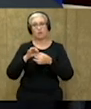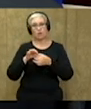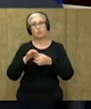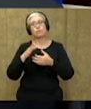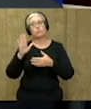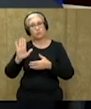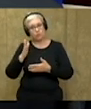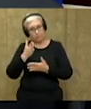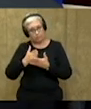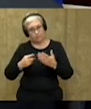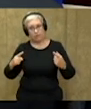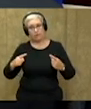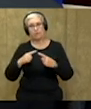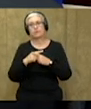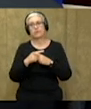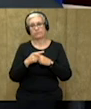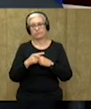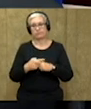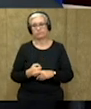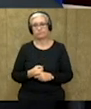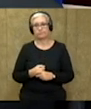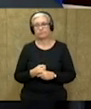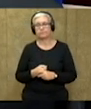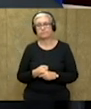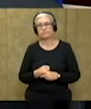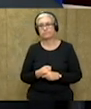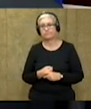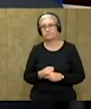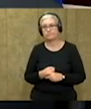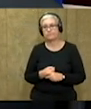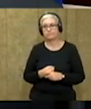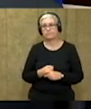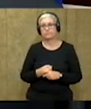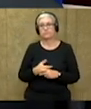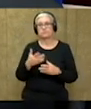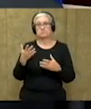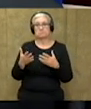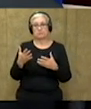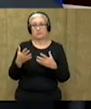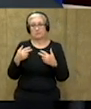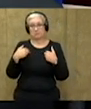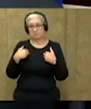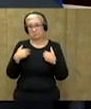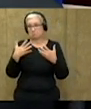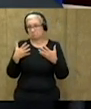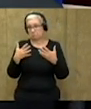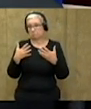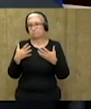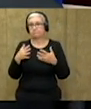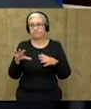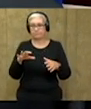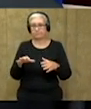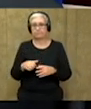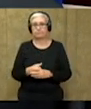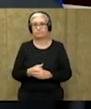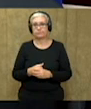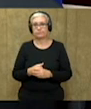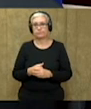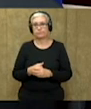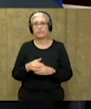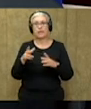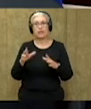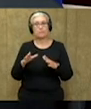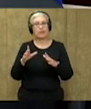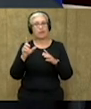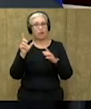some areas of the conversation or of the conflict that perhaps you may have played a part in. And also openly